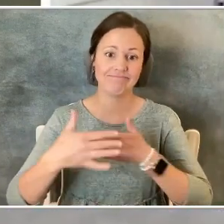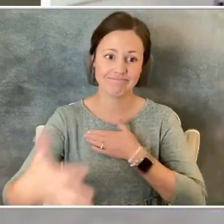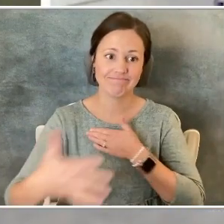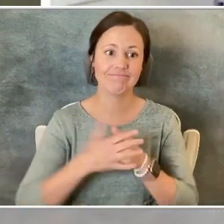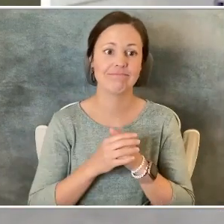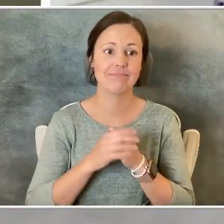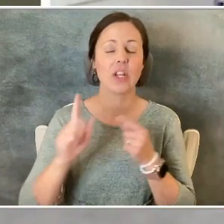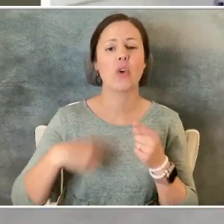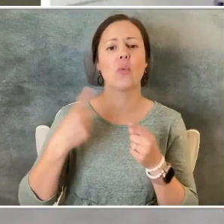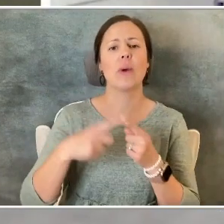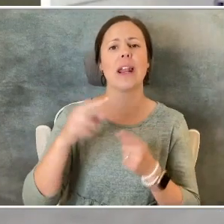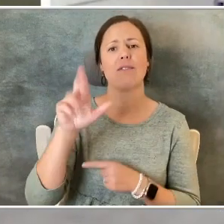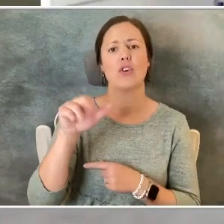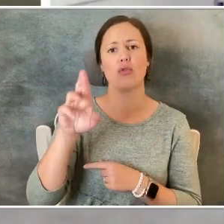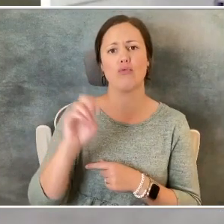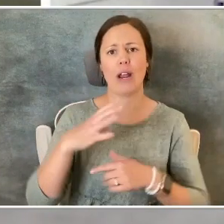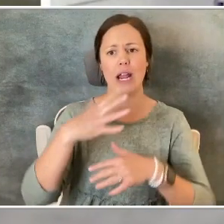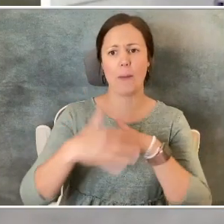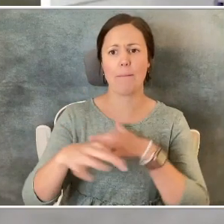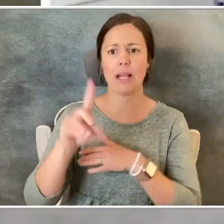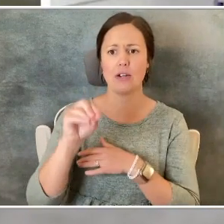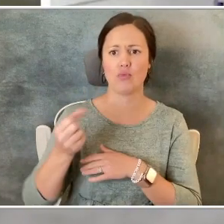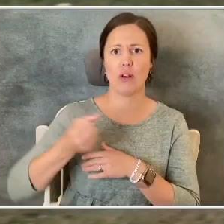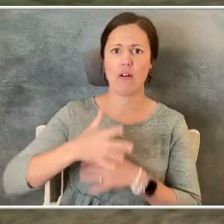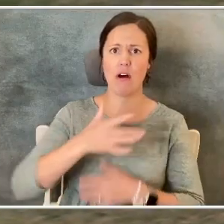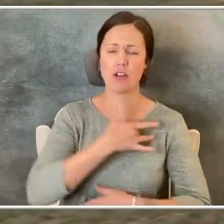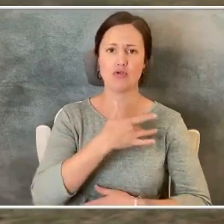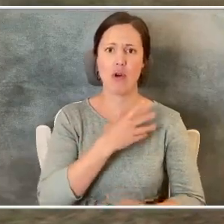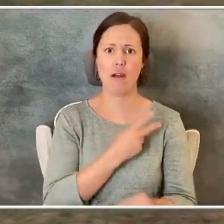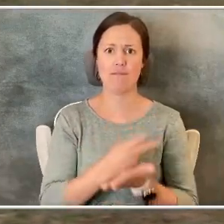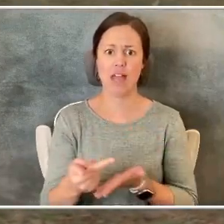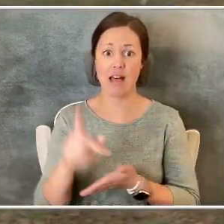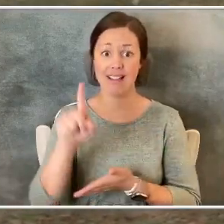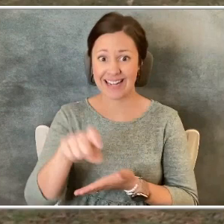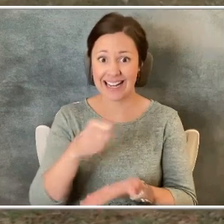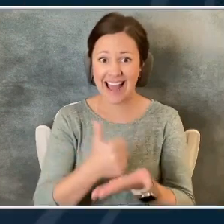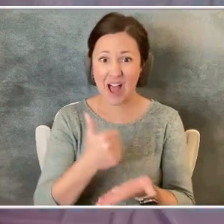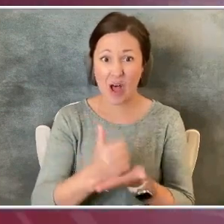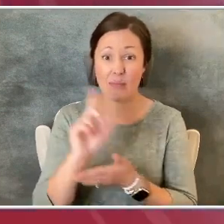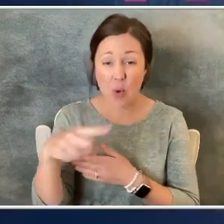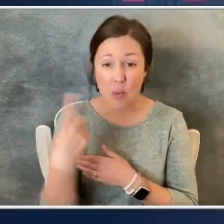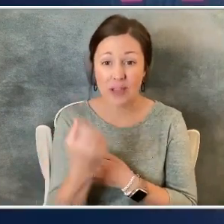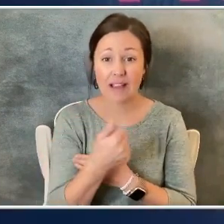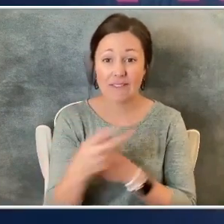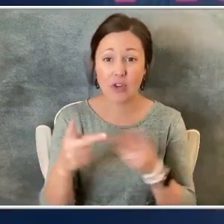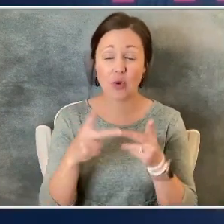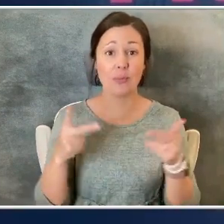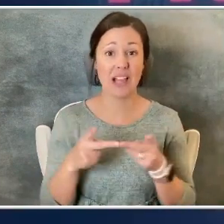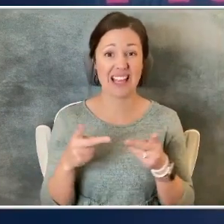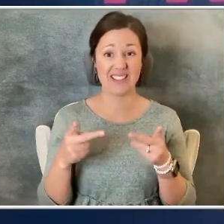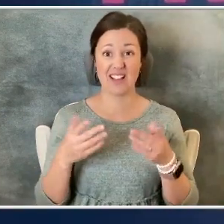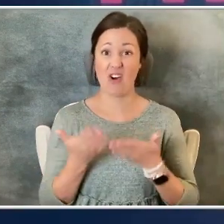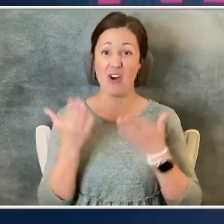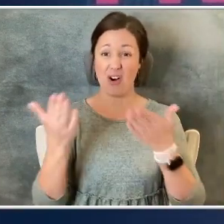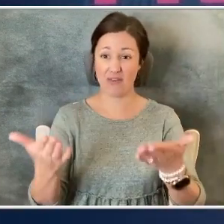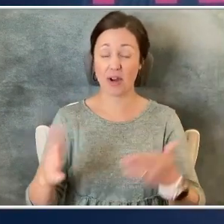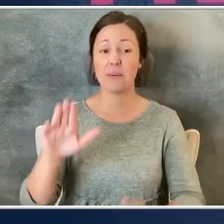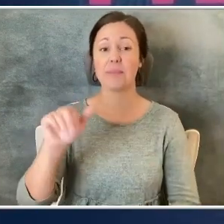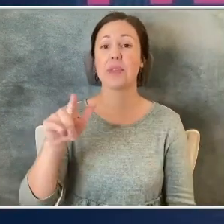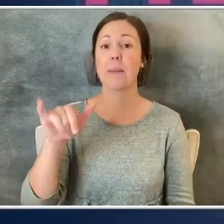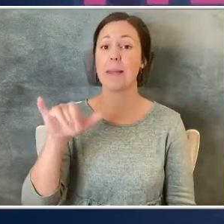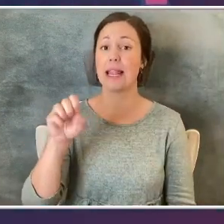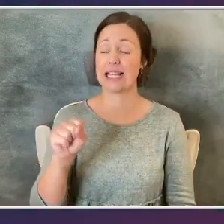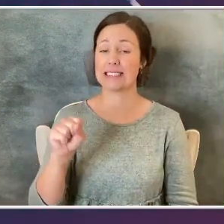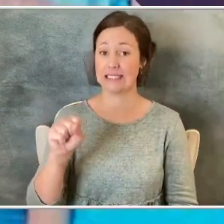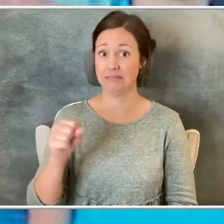disorder caused his heart to fail, he needed help that only a few places across the country offered. I'm Alexis Del Cid. On the next